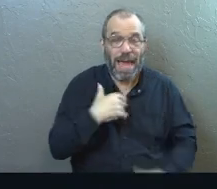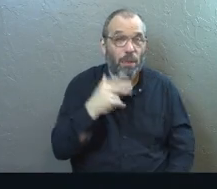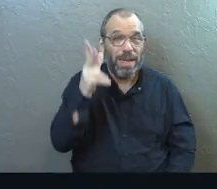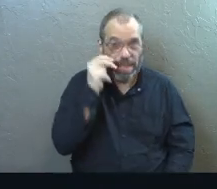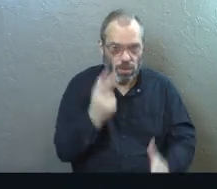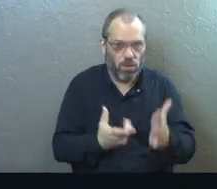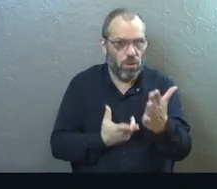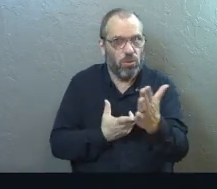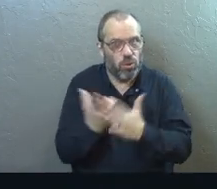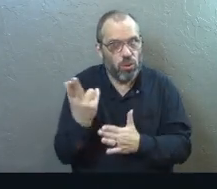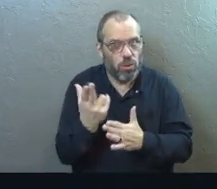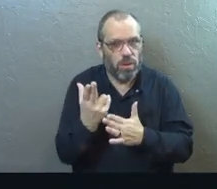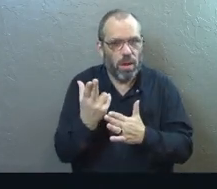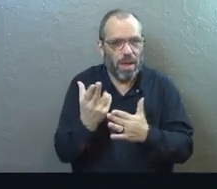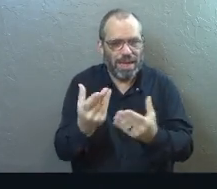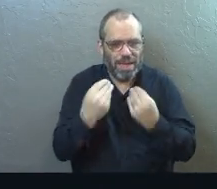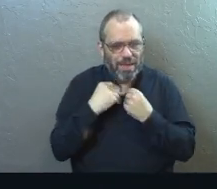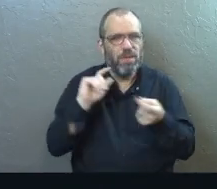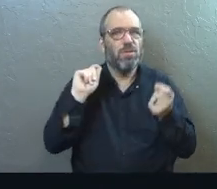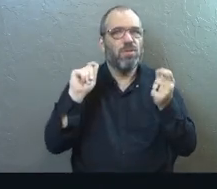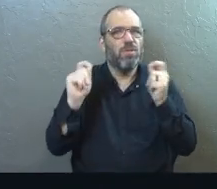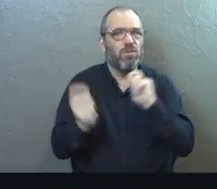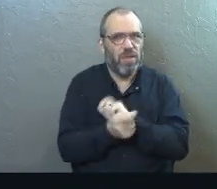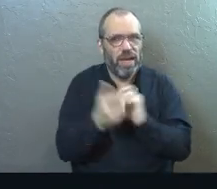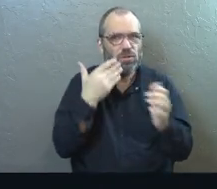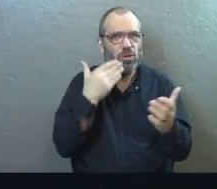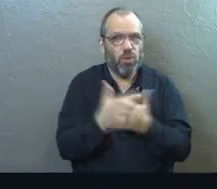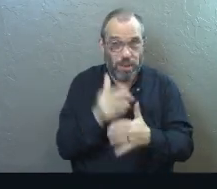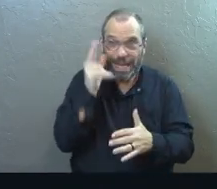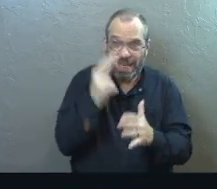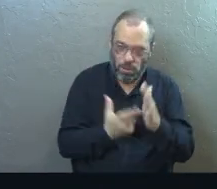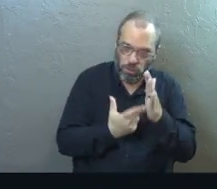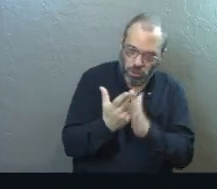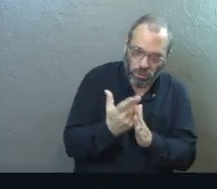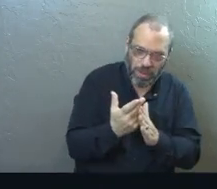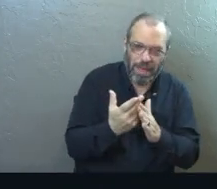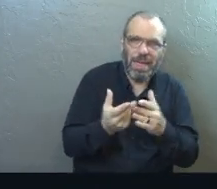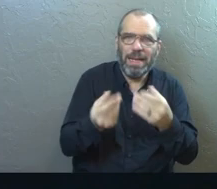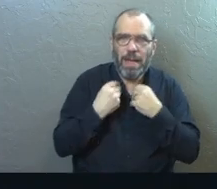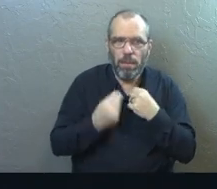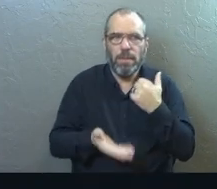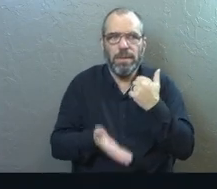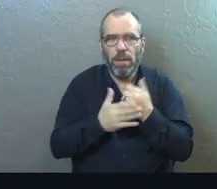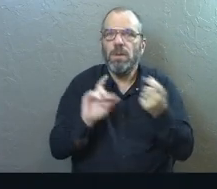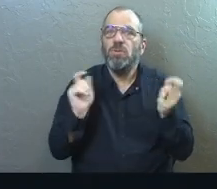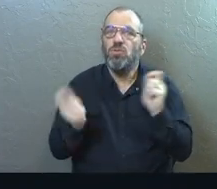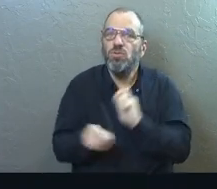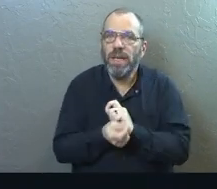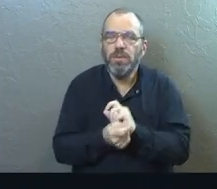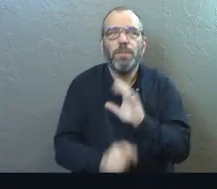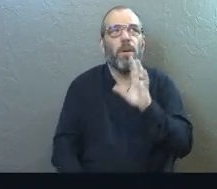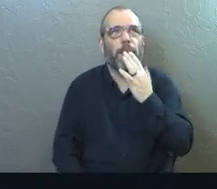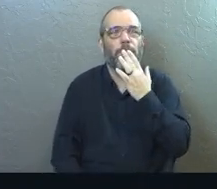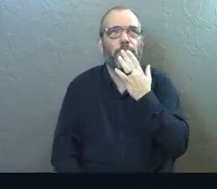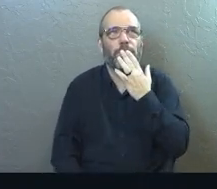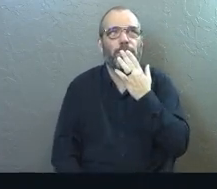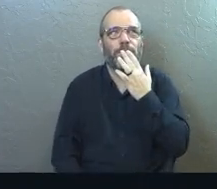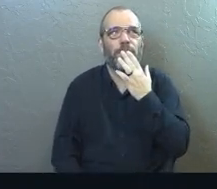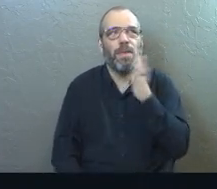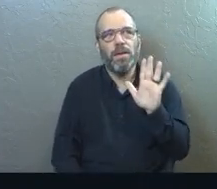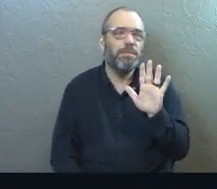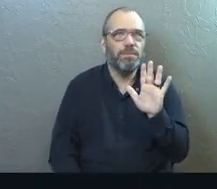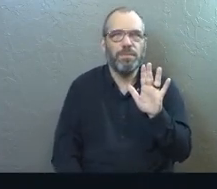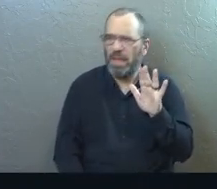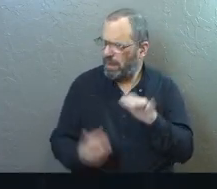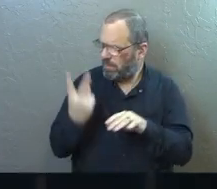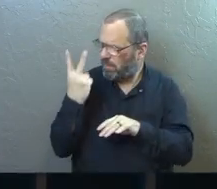hard truth can bring some good change. Hearing the hard truth can bring some change to us. So